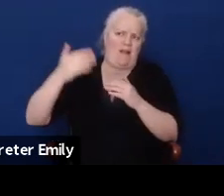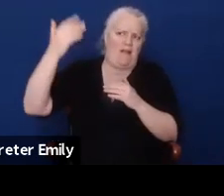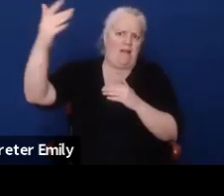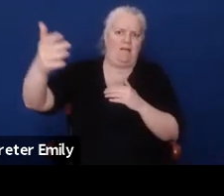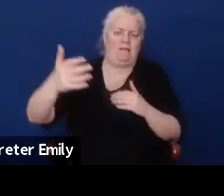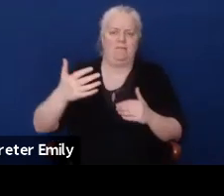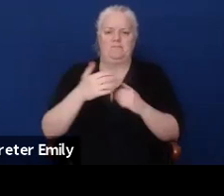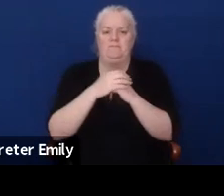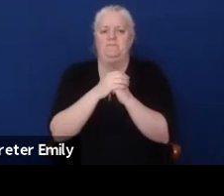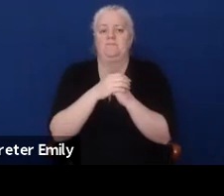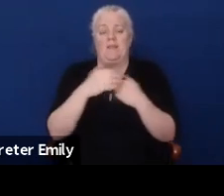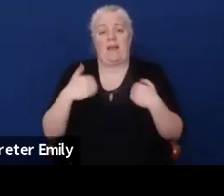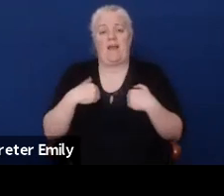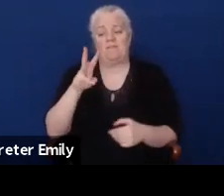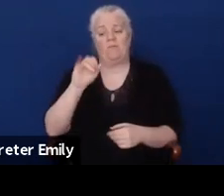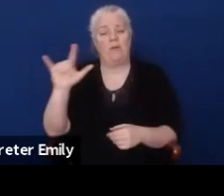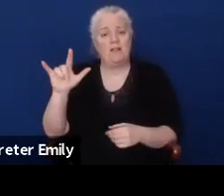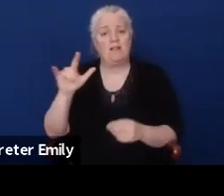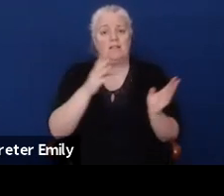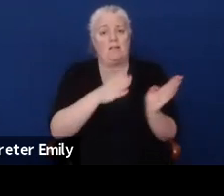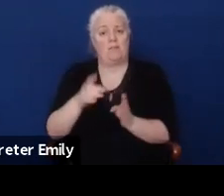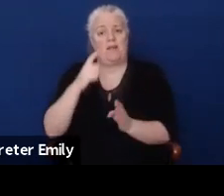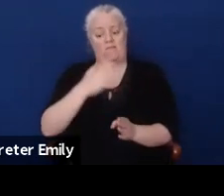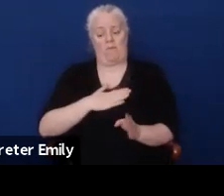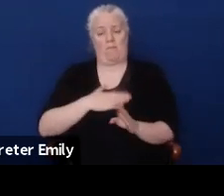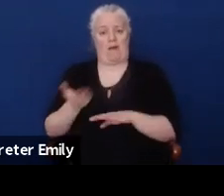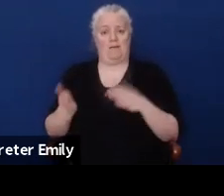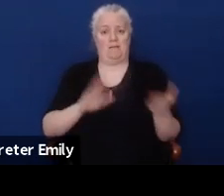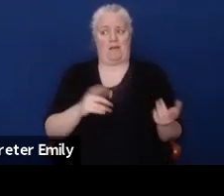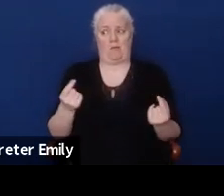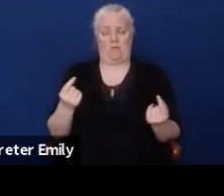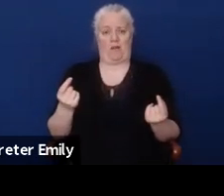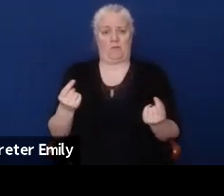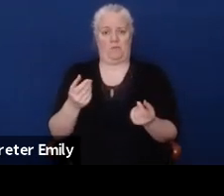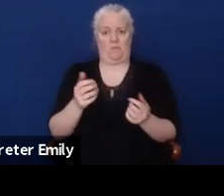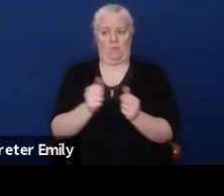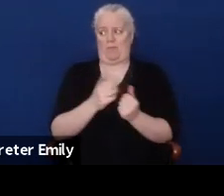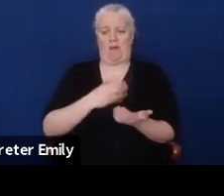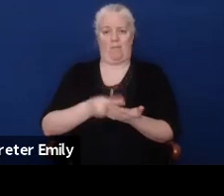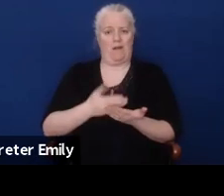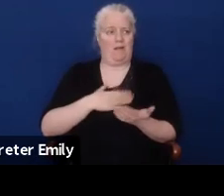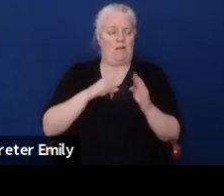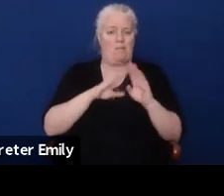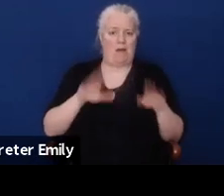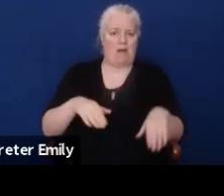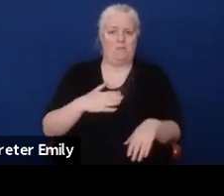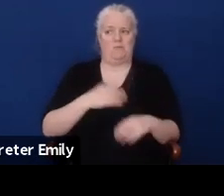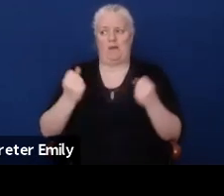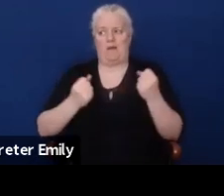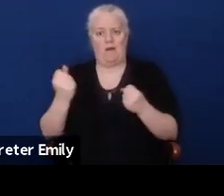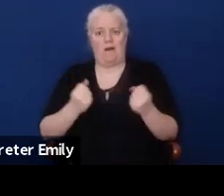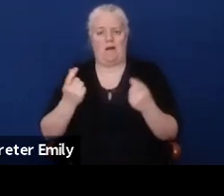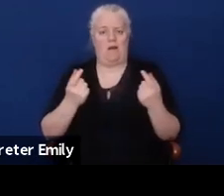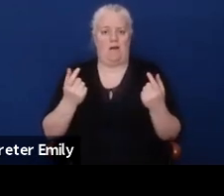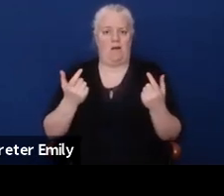and having a will, it's very important. Whatever you have, if you have a furniture, you have a house, car, any retirement